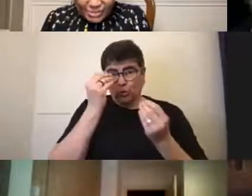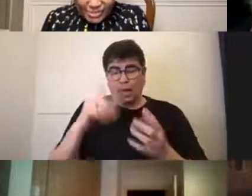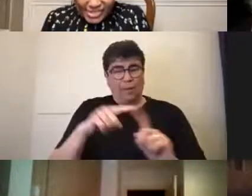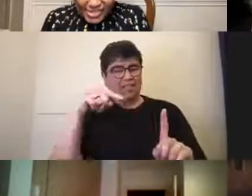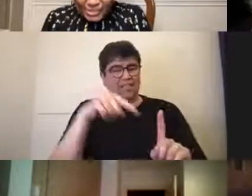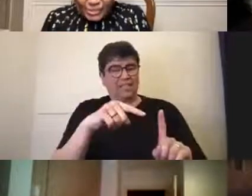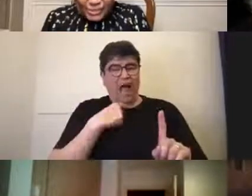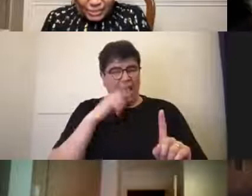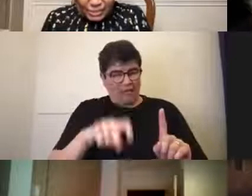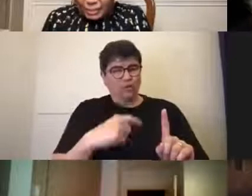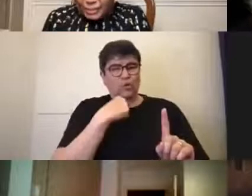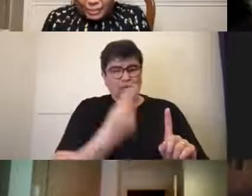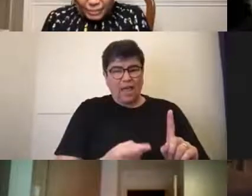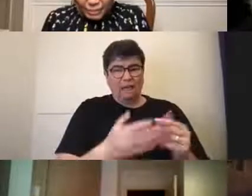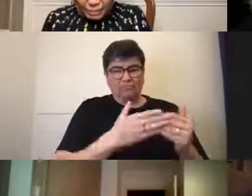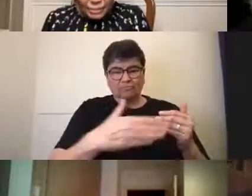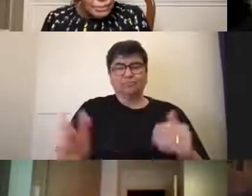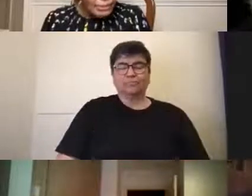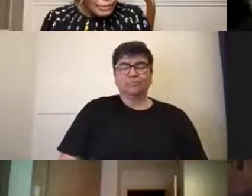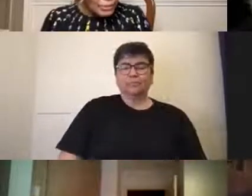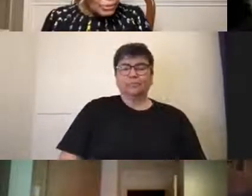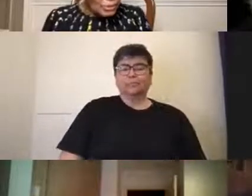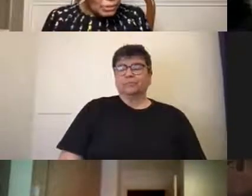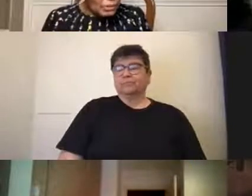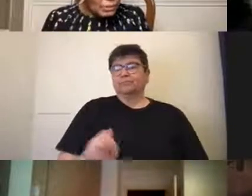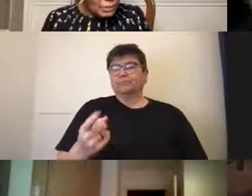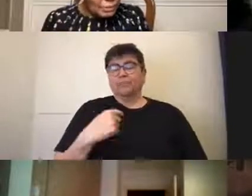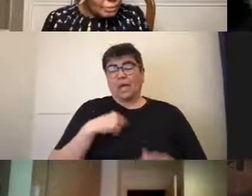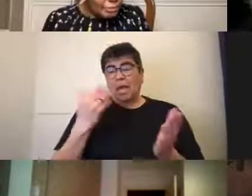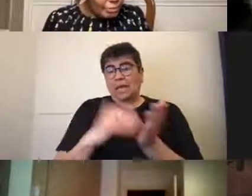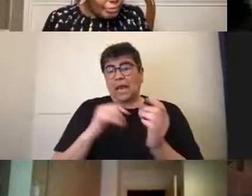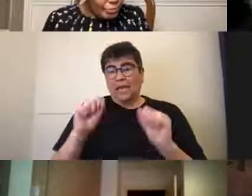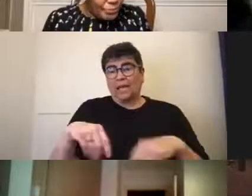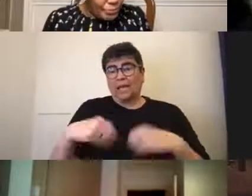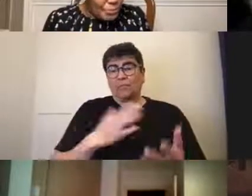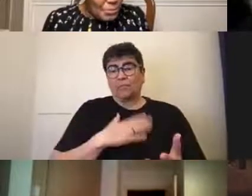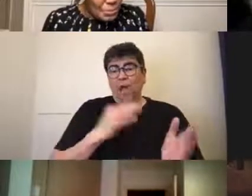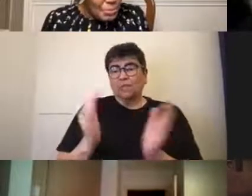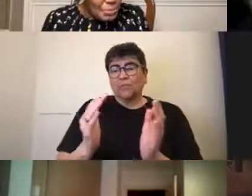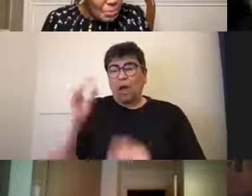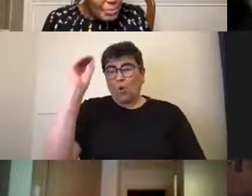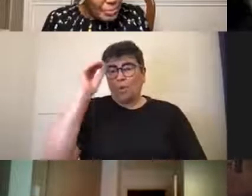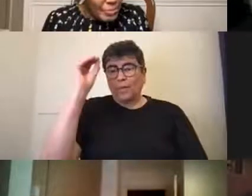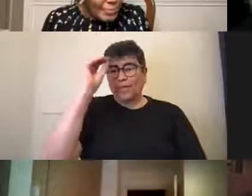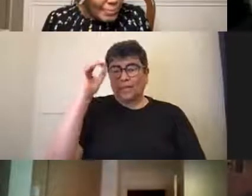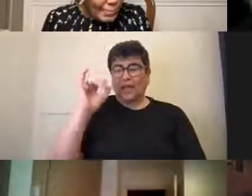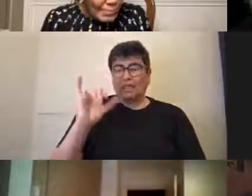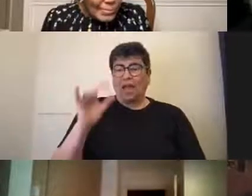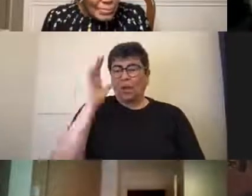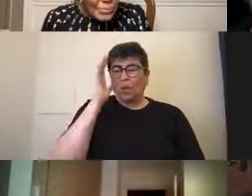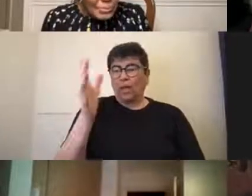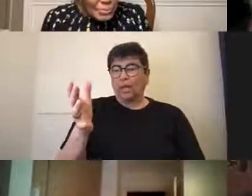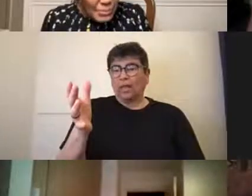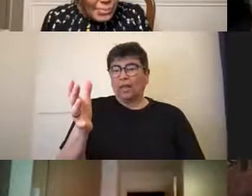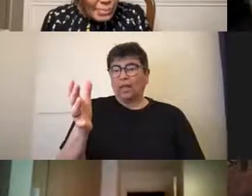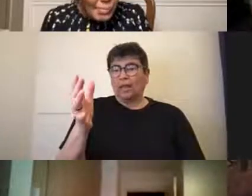something that I need to tell. Yeah, I mean, again, I could just give my small opinion on that, and